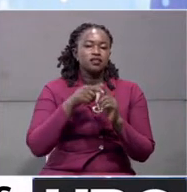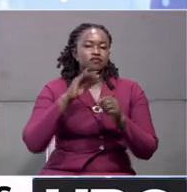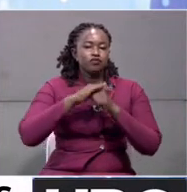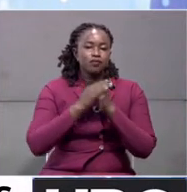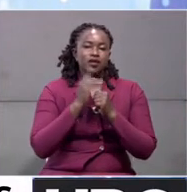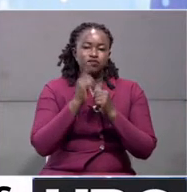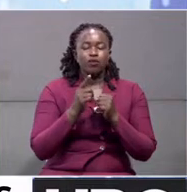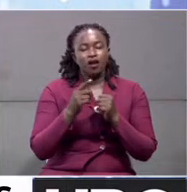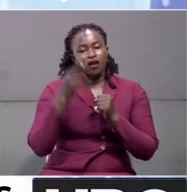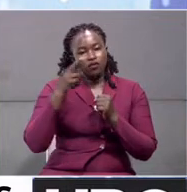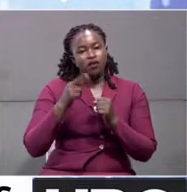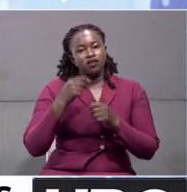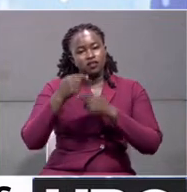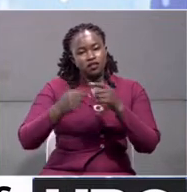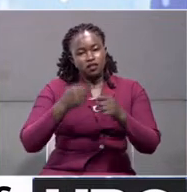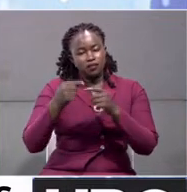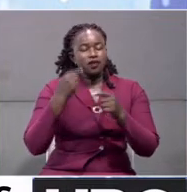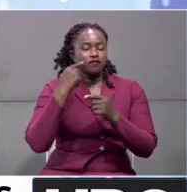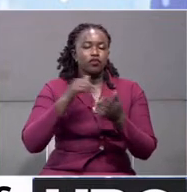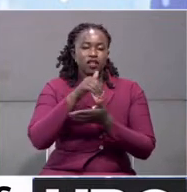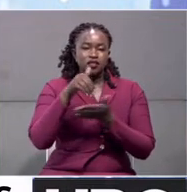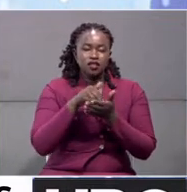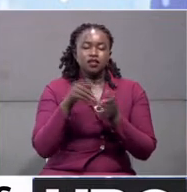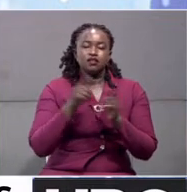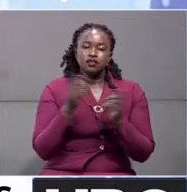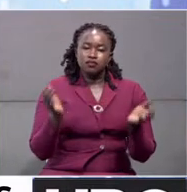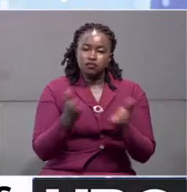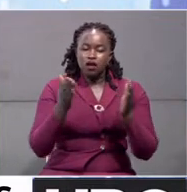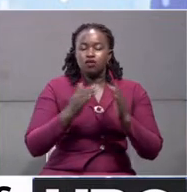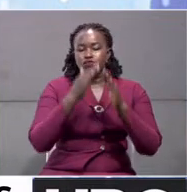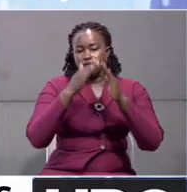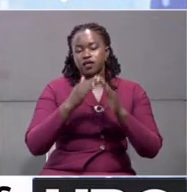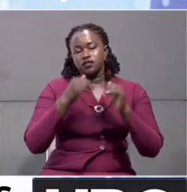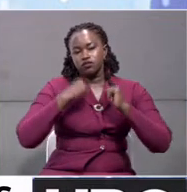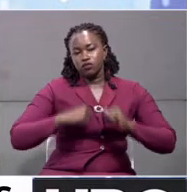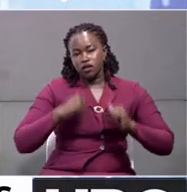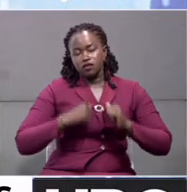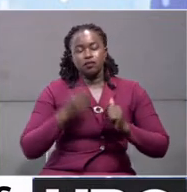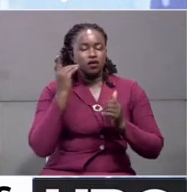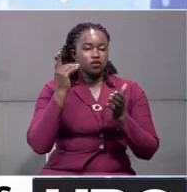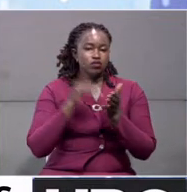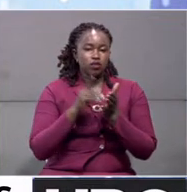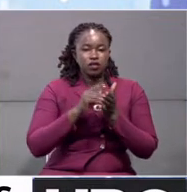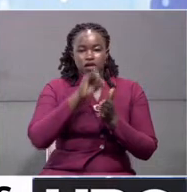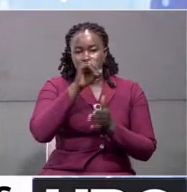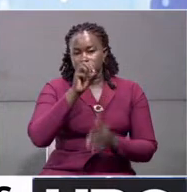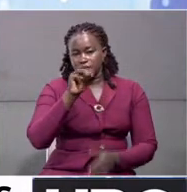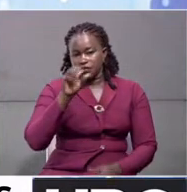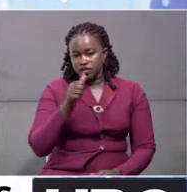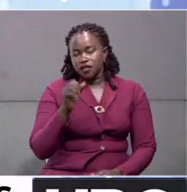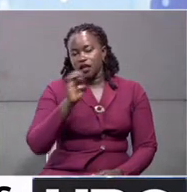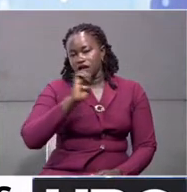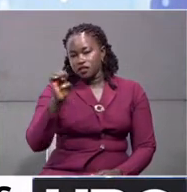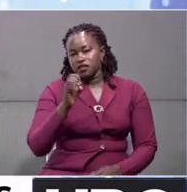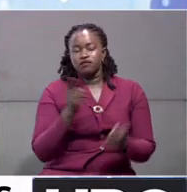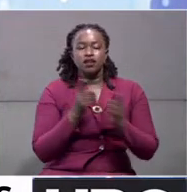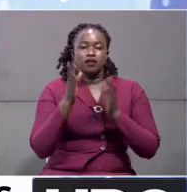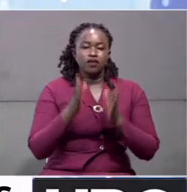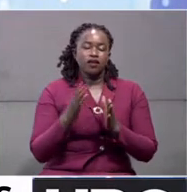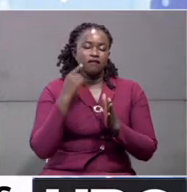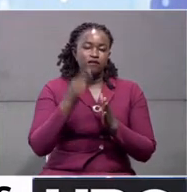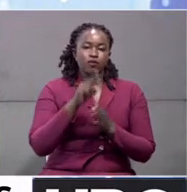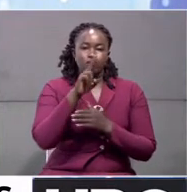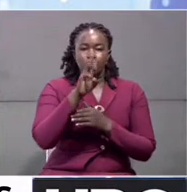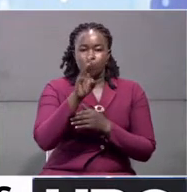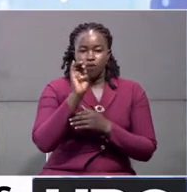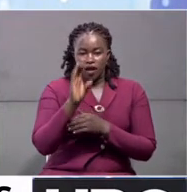the proper sustainability of the center and boosting domestic tourism. Dr. James Musinguzi, the executive director of